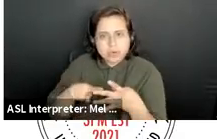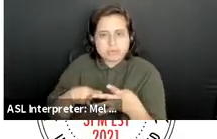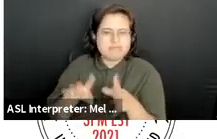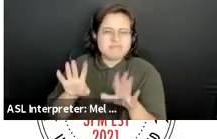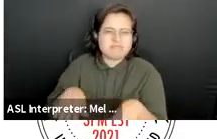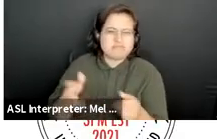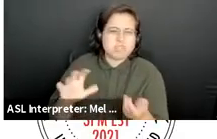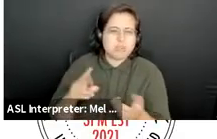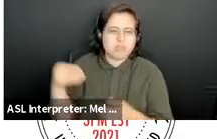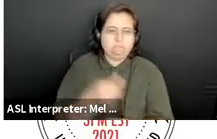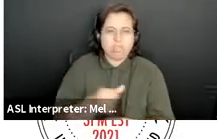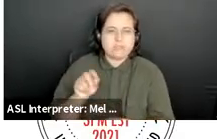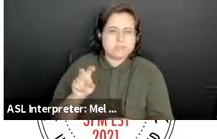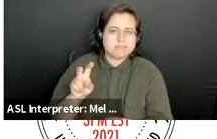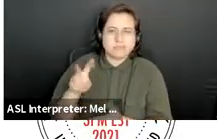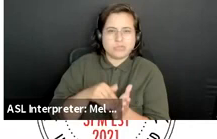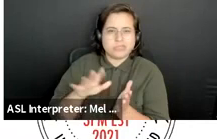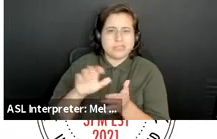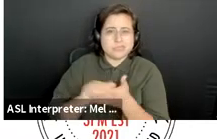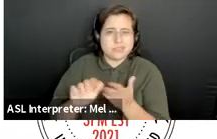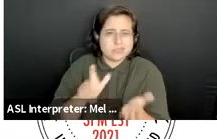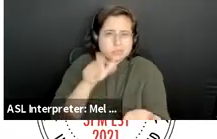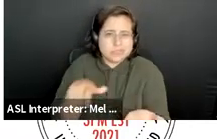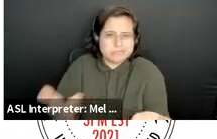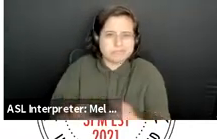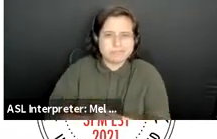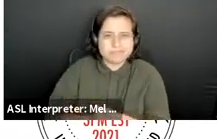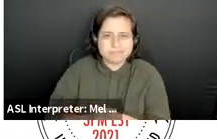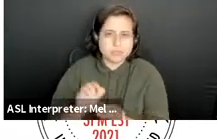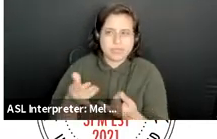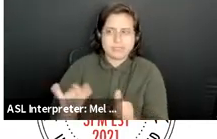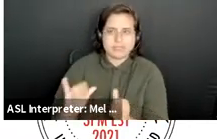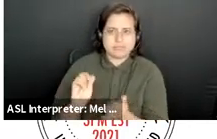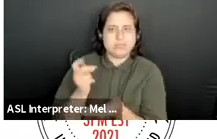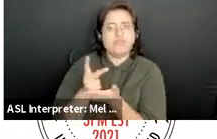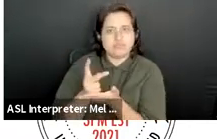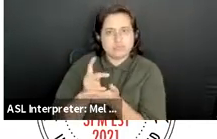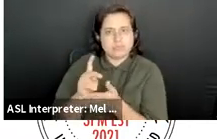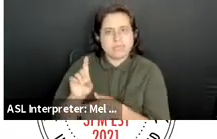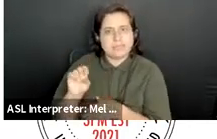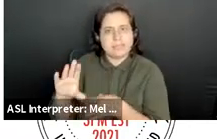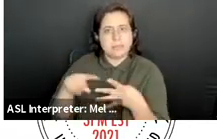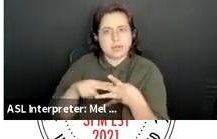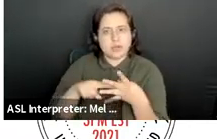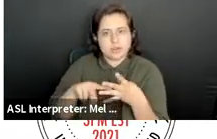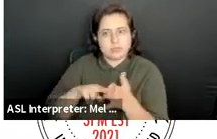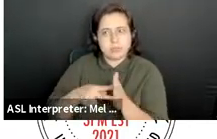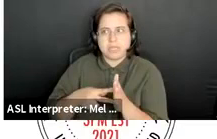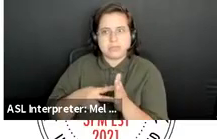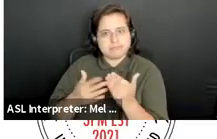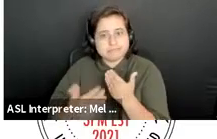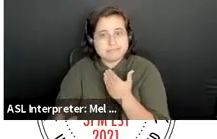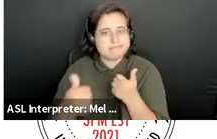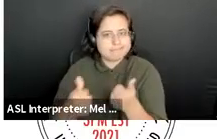extra $2,500 if you didn't need to, and you can still get an approval by mid-December, which means that the rest of your schedule